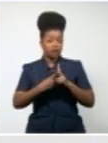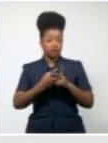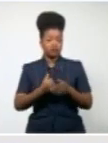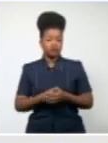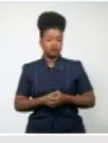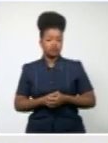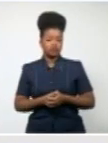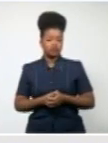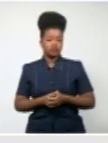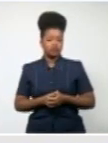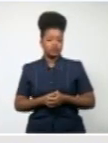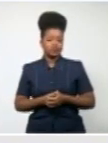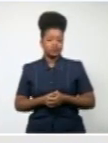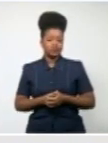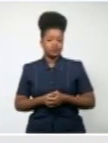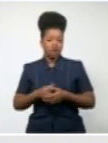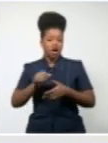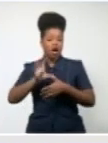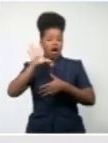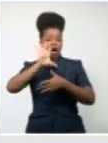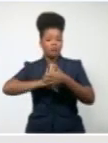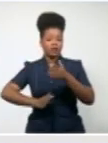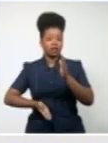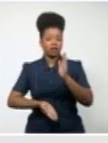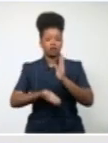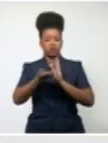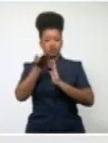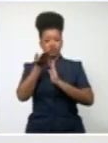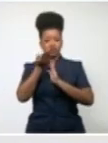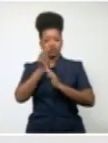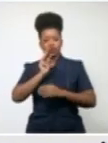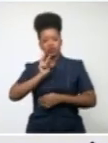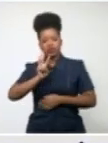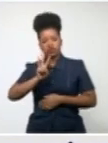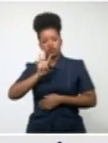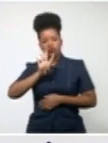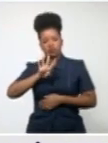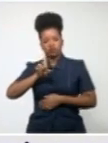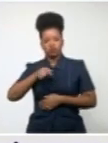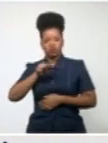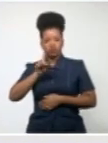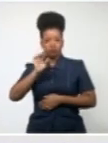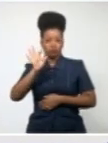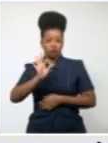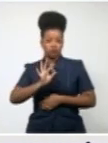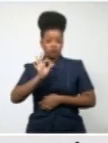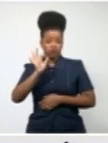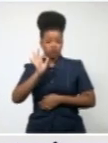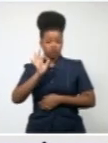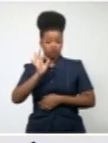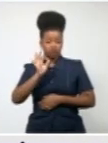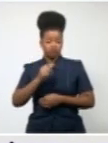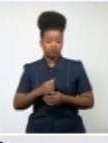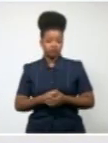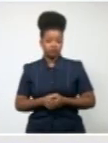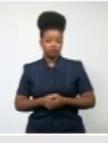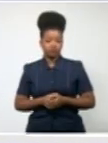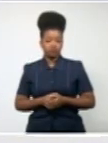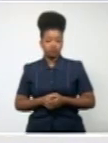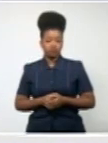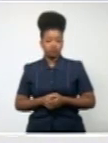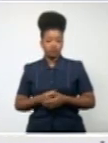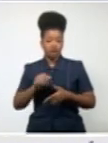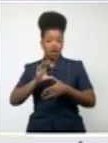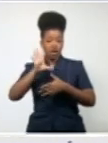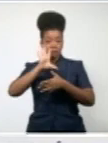Near East, Central Asia, where it increased by 52.3%. And in the Americas as a whole, it's